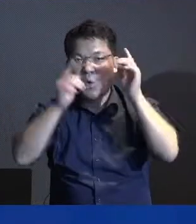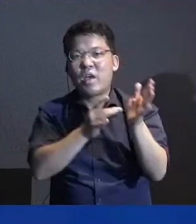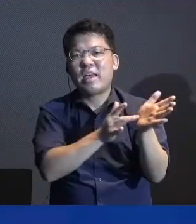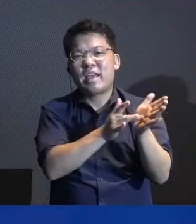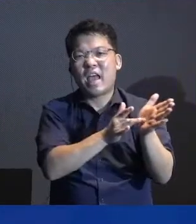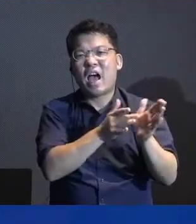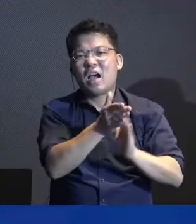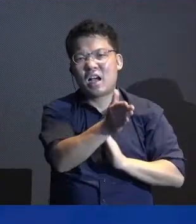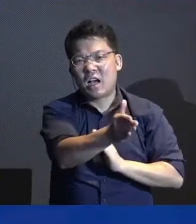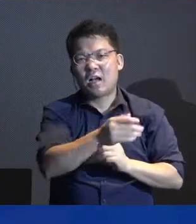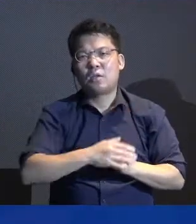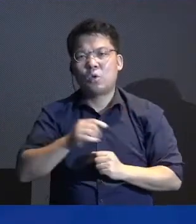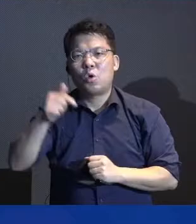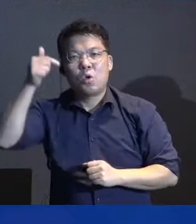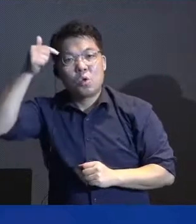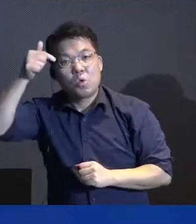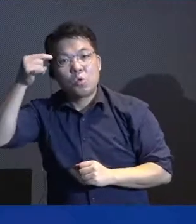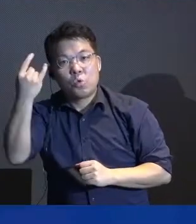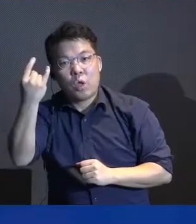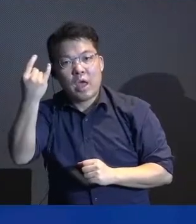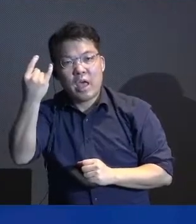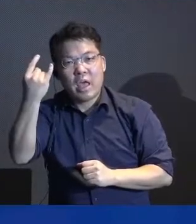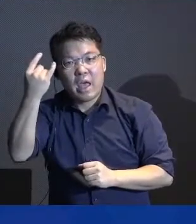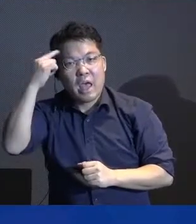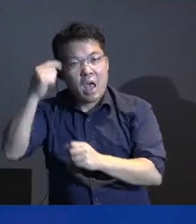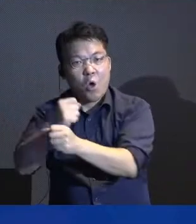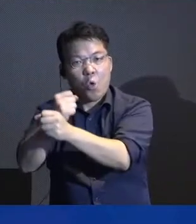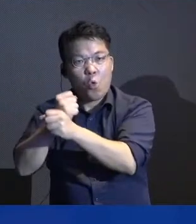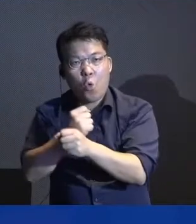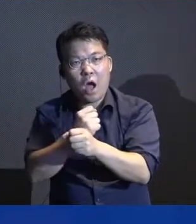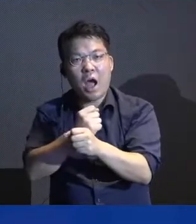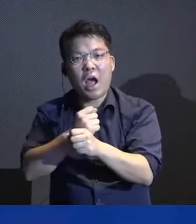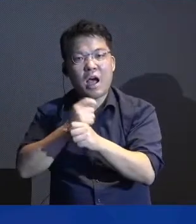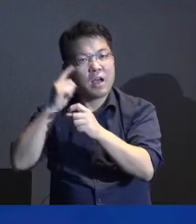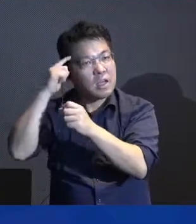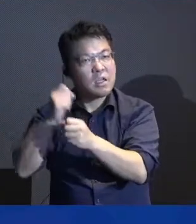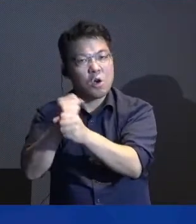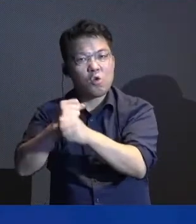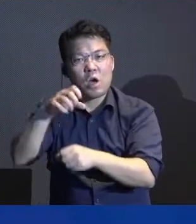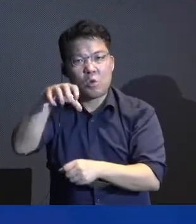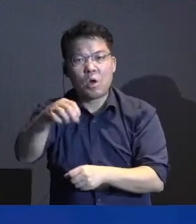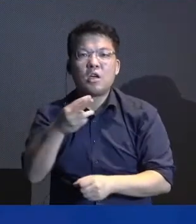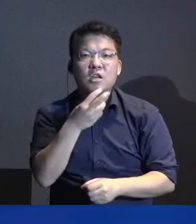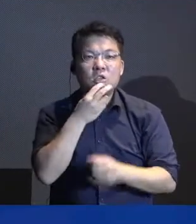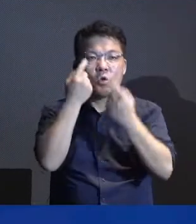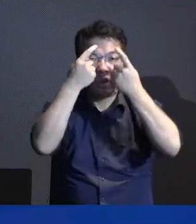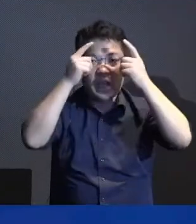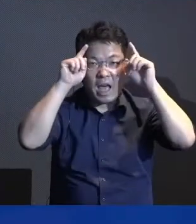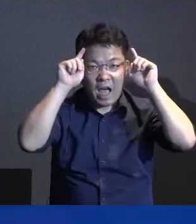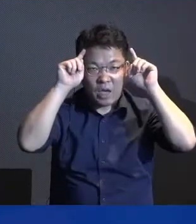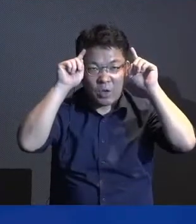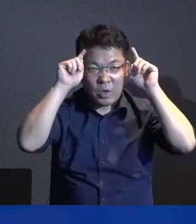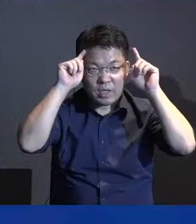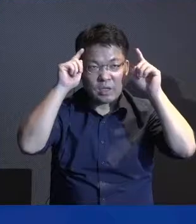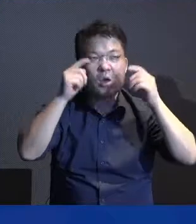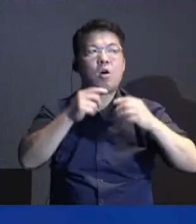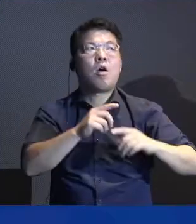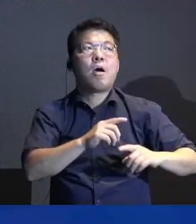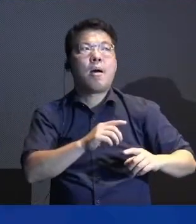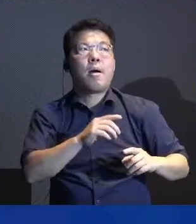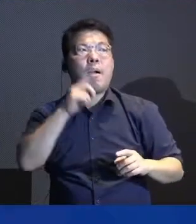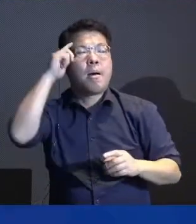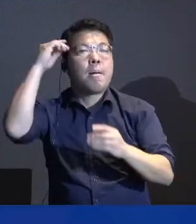of Ewha Brain Institute. He received his Bachelor of Medicine and PhD from Seoul National University College